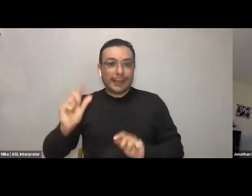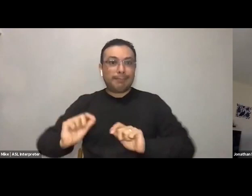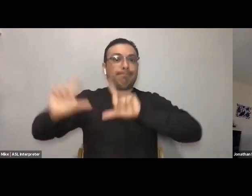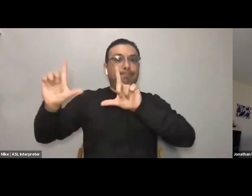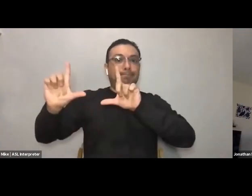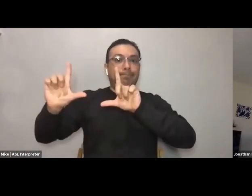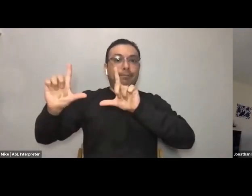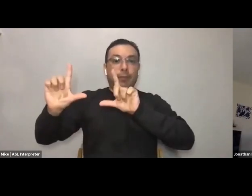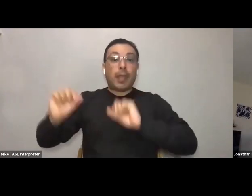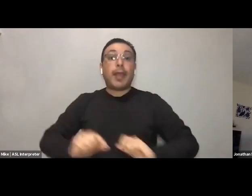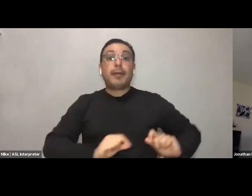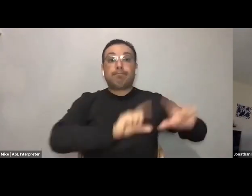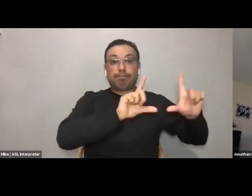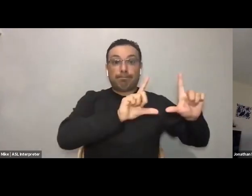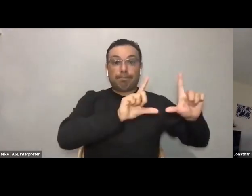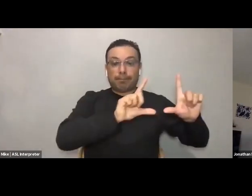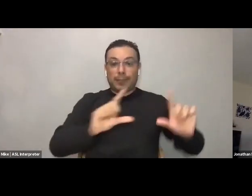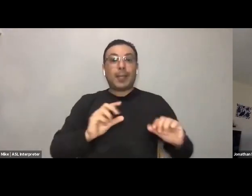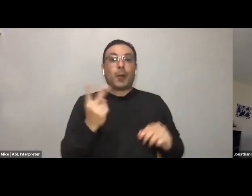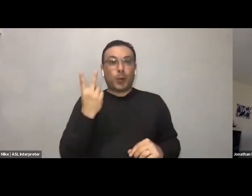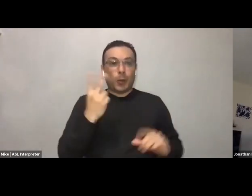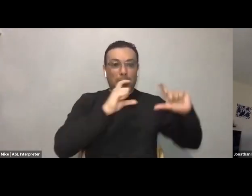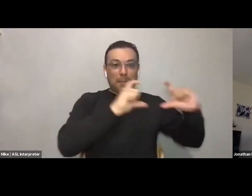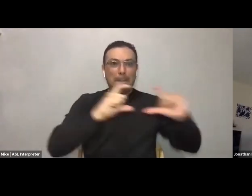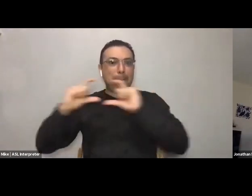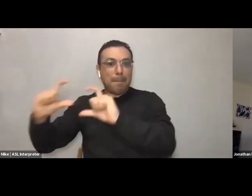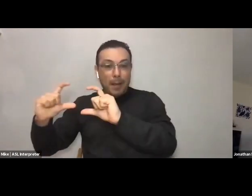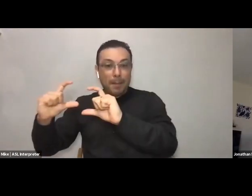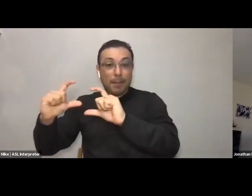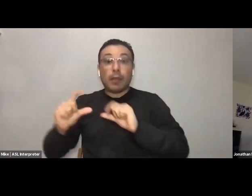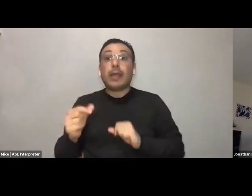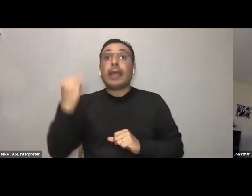speaker will only be on screen when they're speaking, and otherwise, they will not.